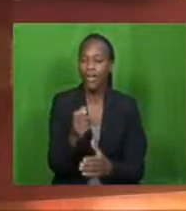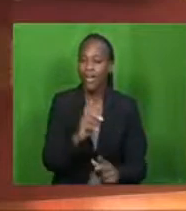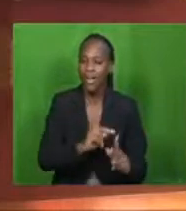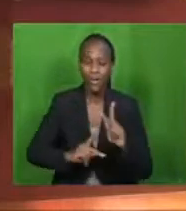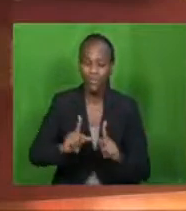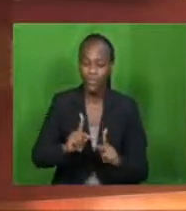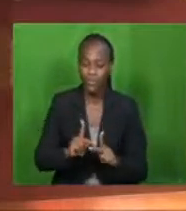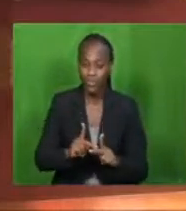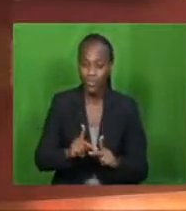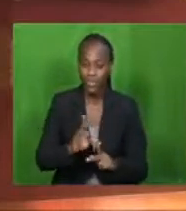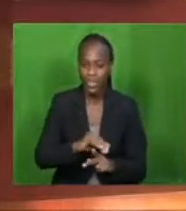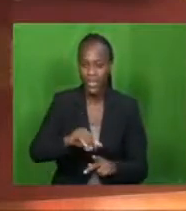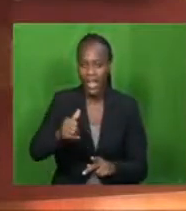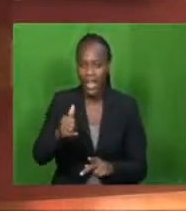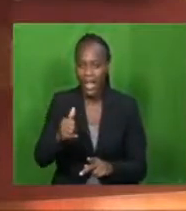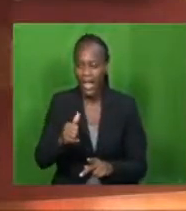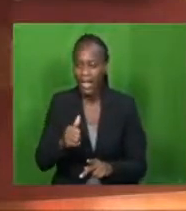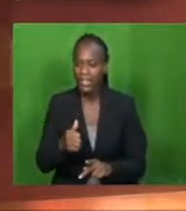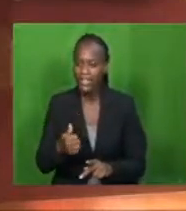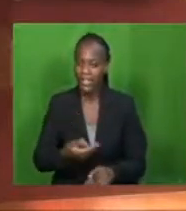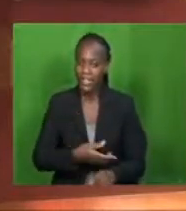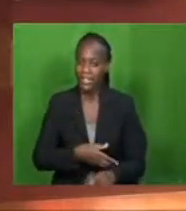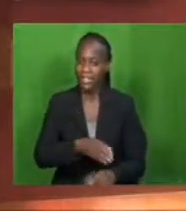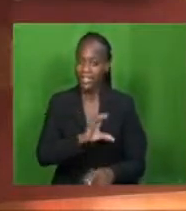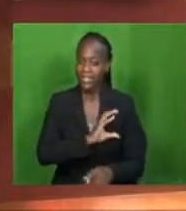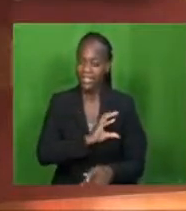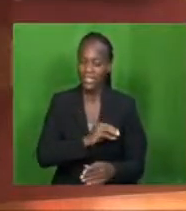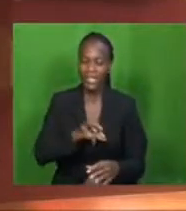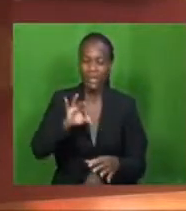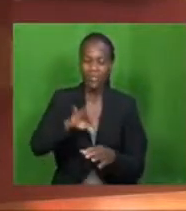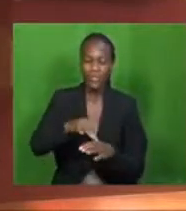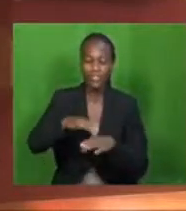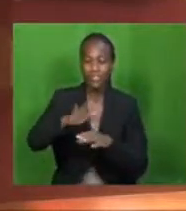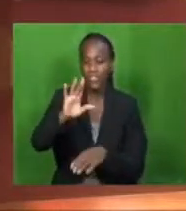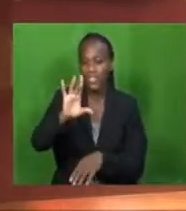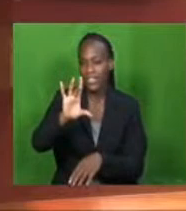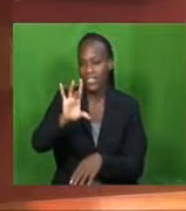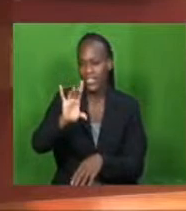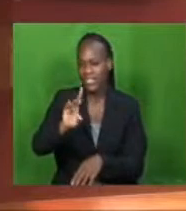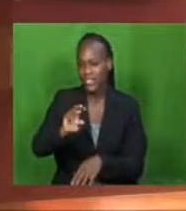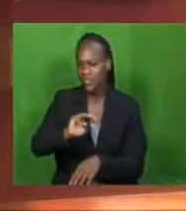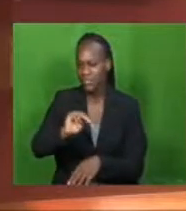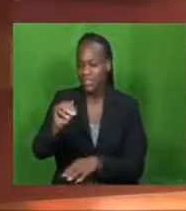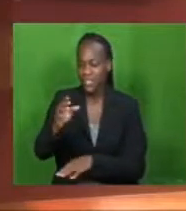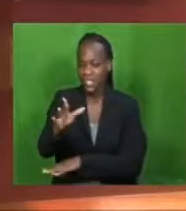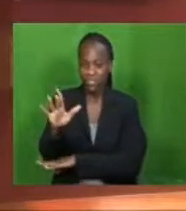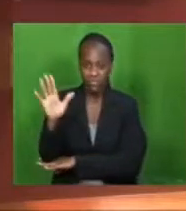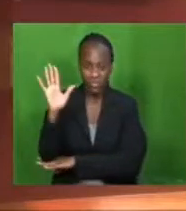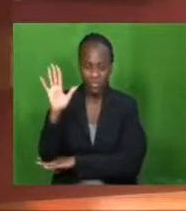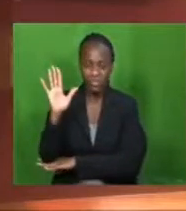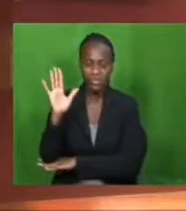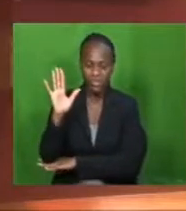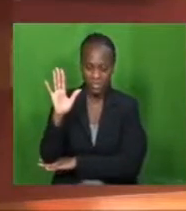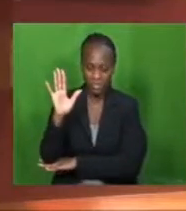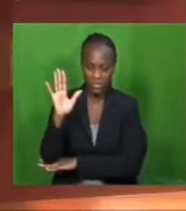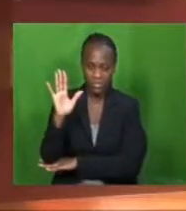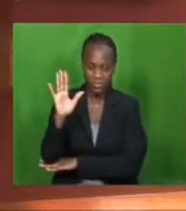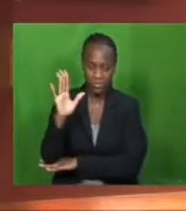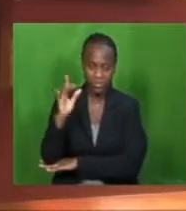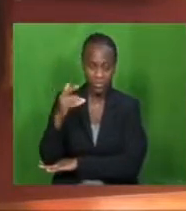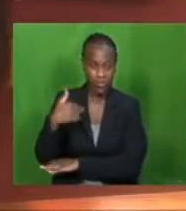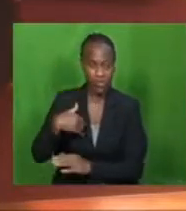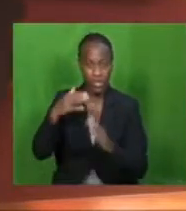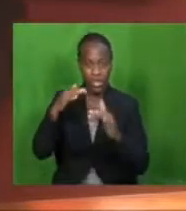well as residents in Ghana, we planted over 7 million trees, exceeding our target of 5 million